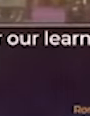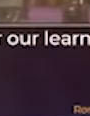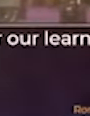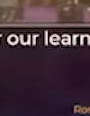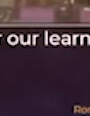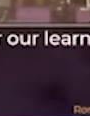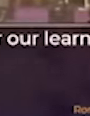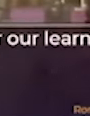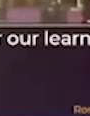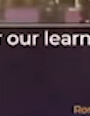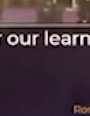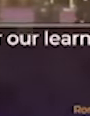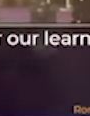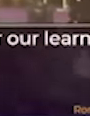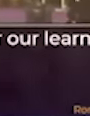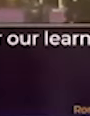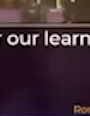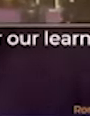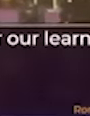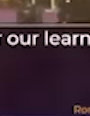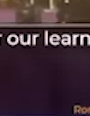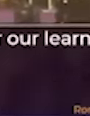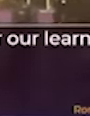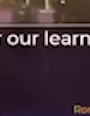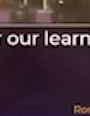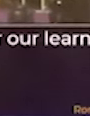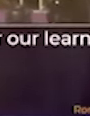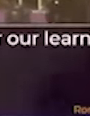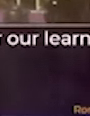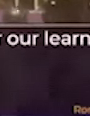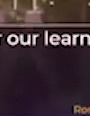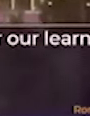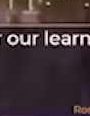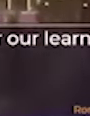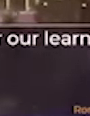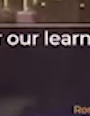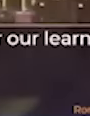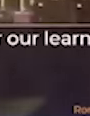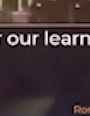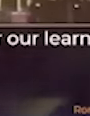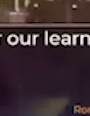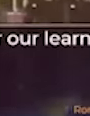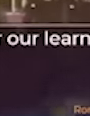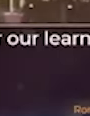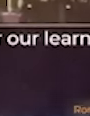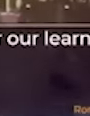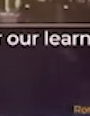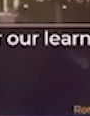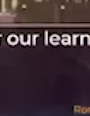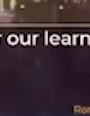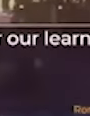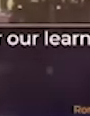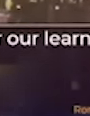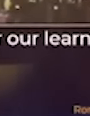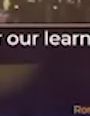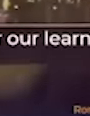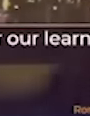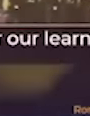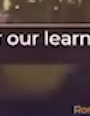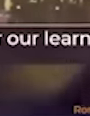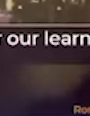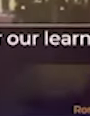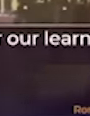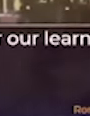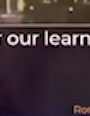aforetime, were written for our learning, that we through patience and comfort of the